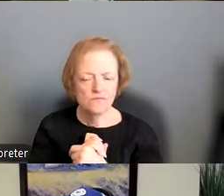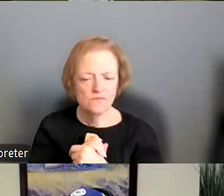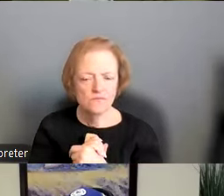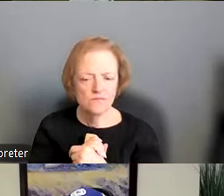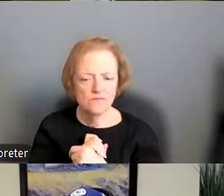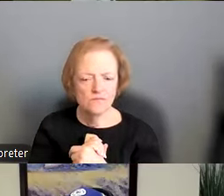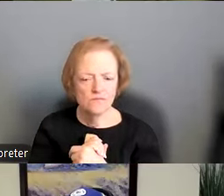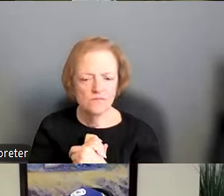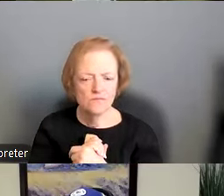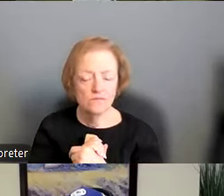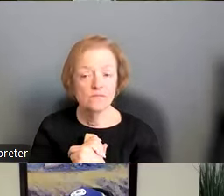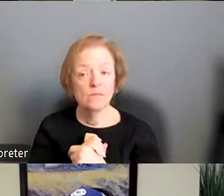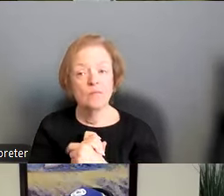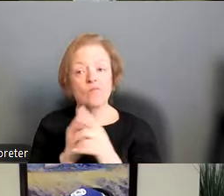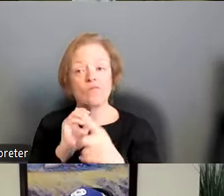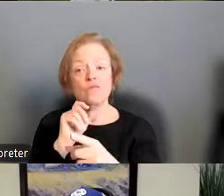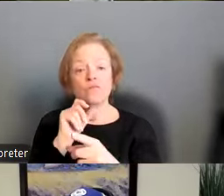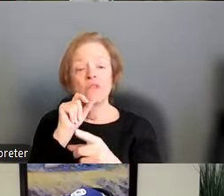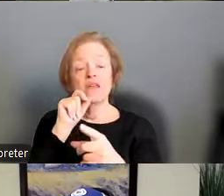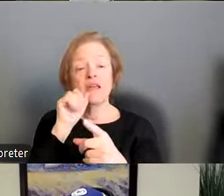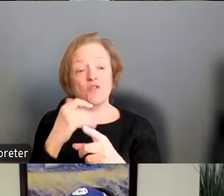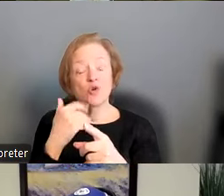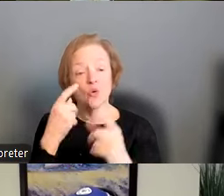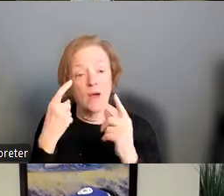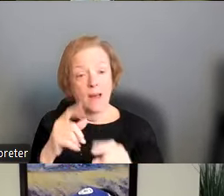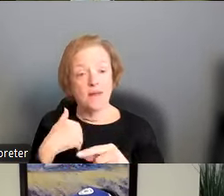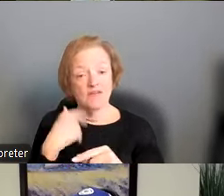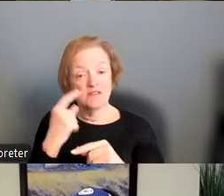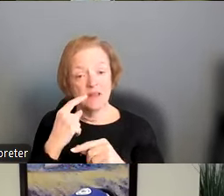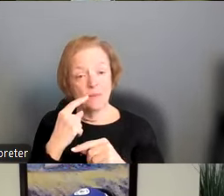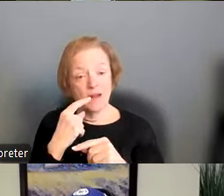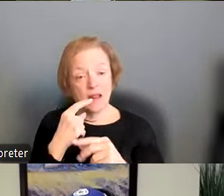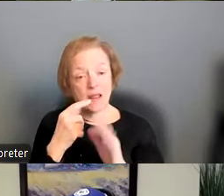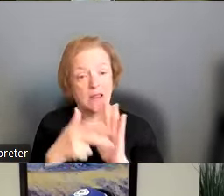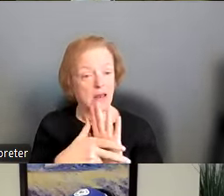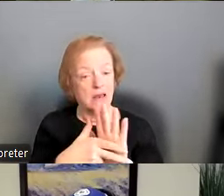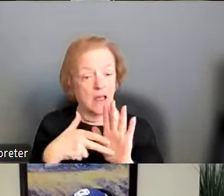If you have somebody diagnosed with autism, I could pass